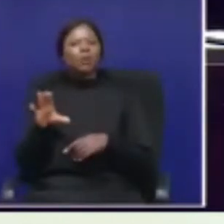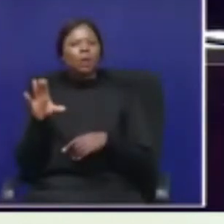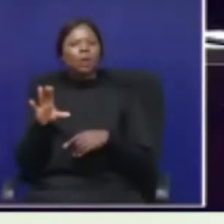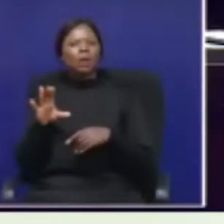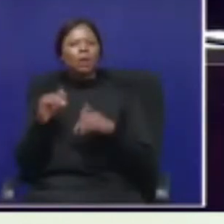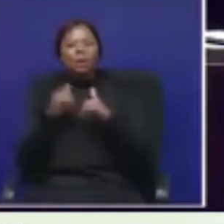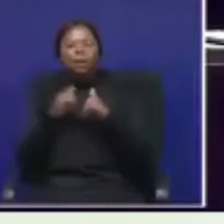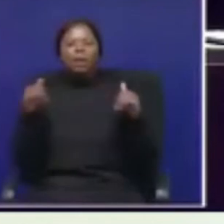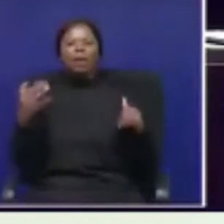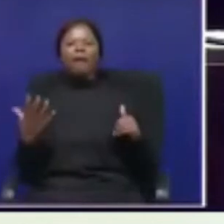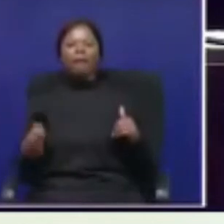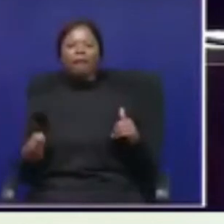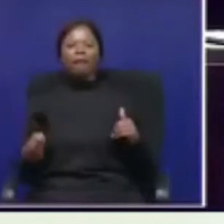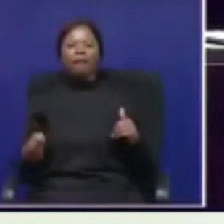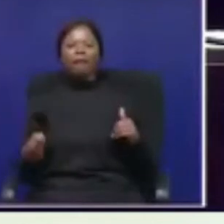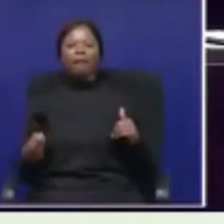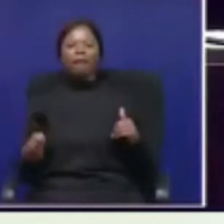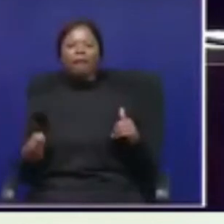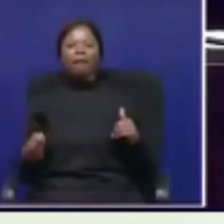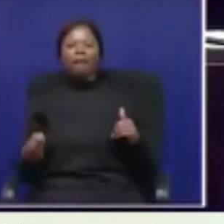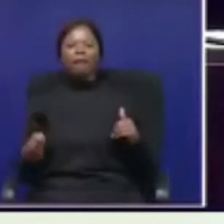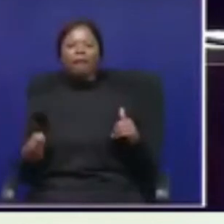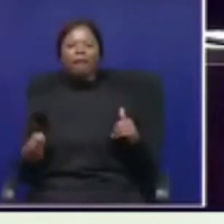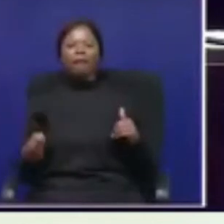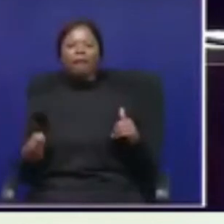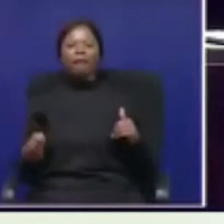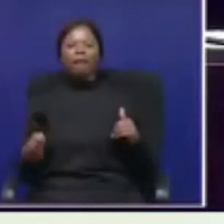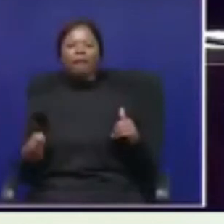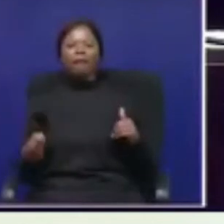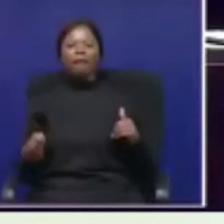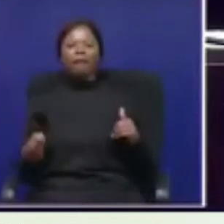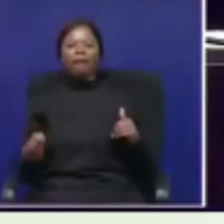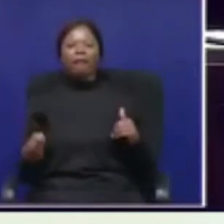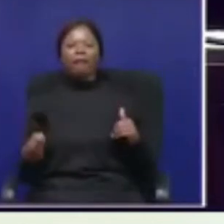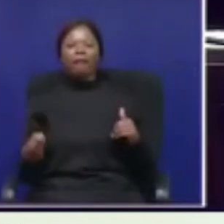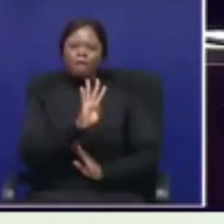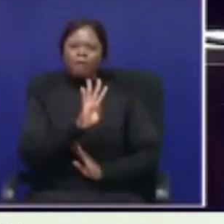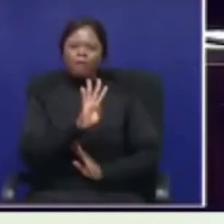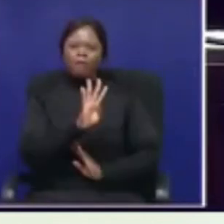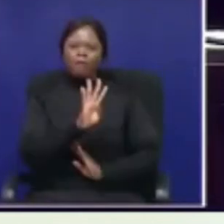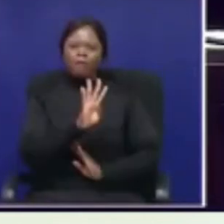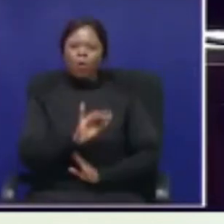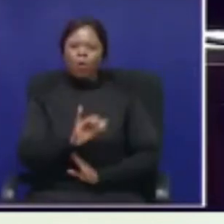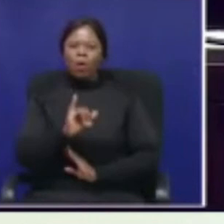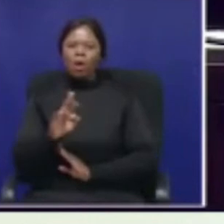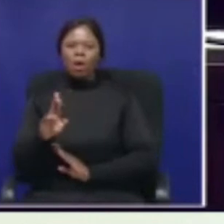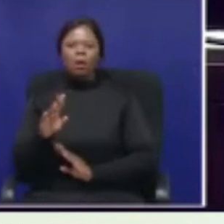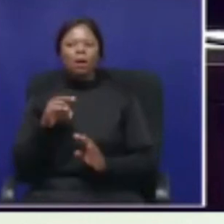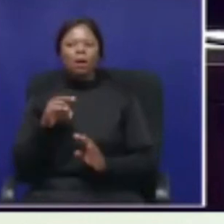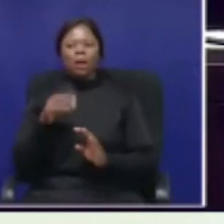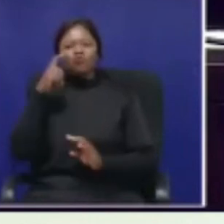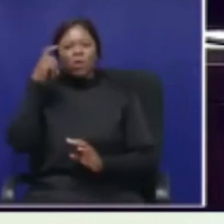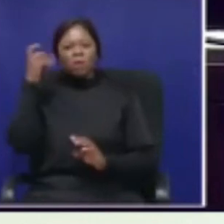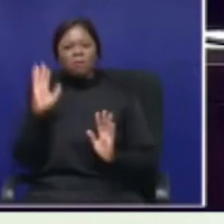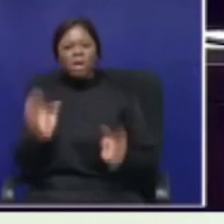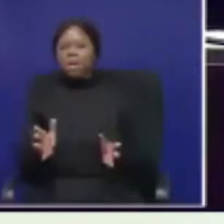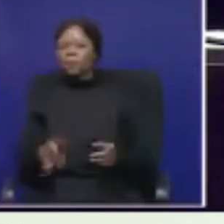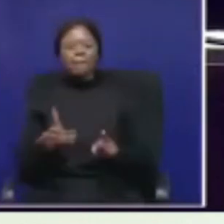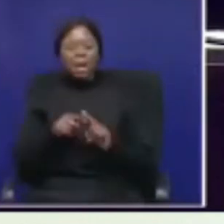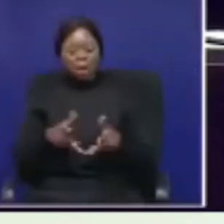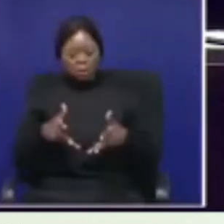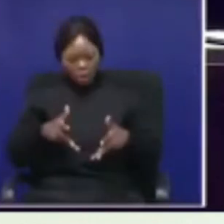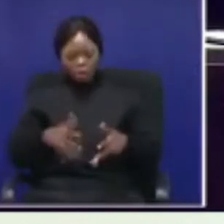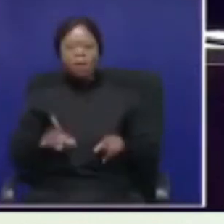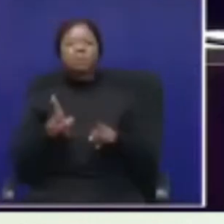Honourable House Chairperson, let us be clear. The fourth industrial revolution is not some distant dream. It is here. It is